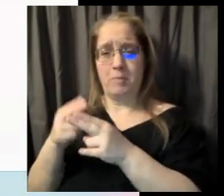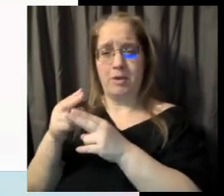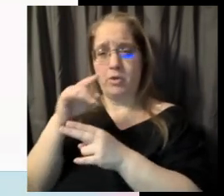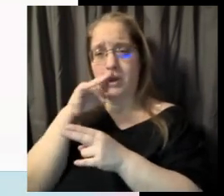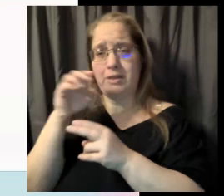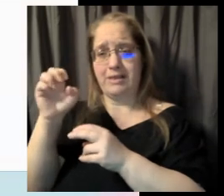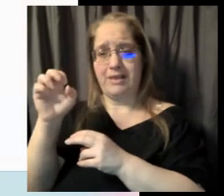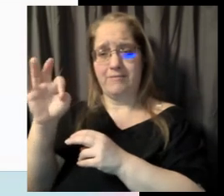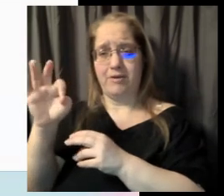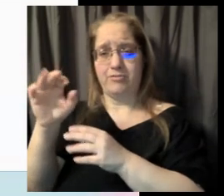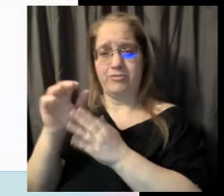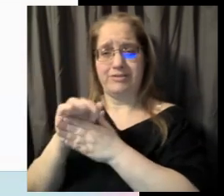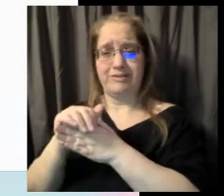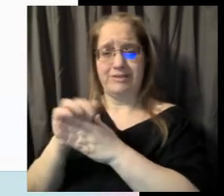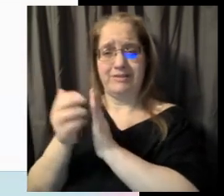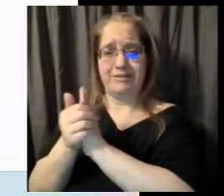home.